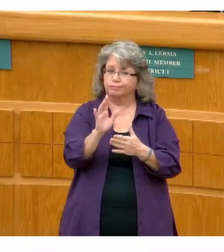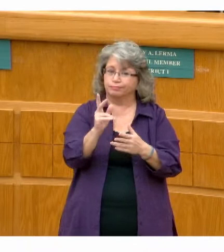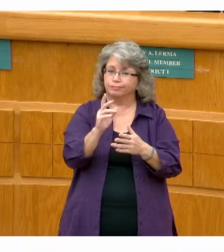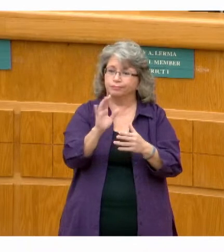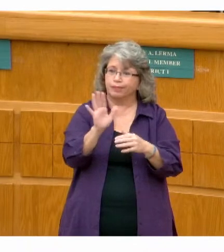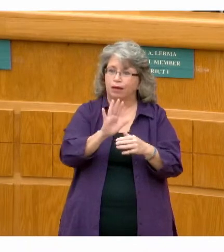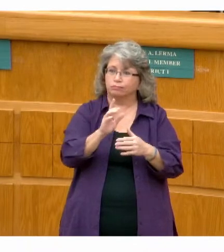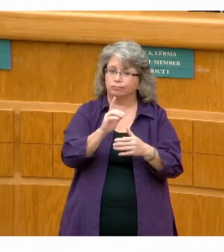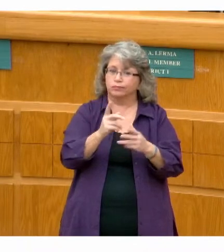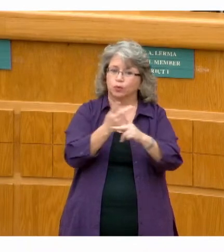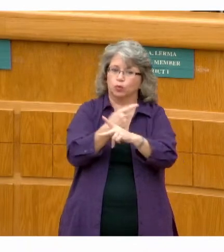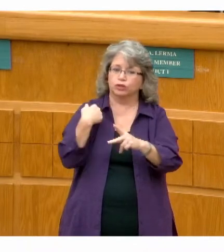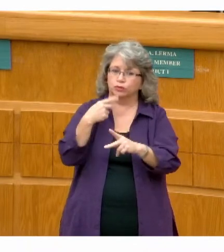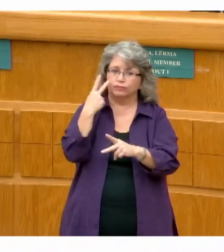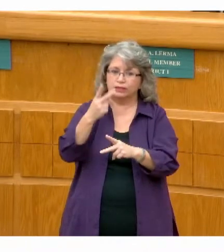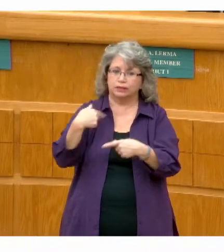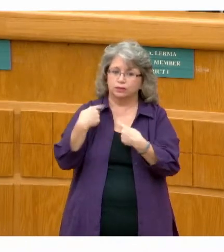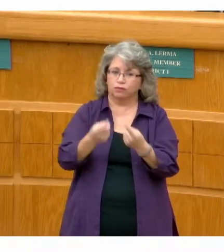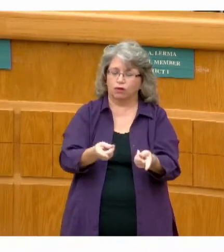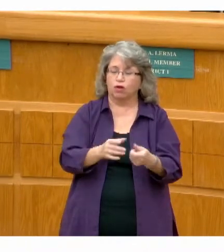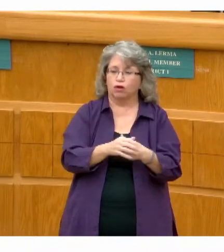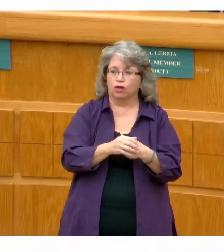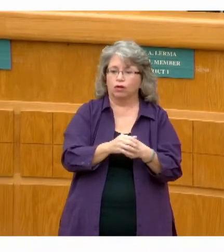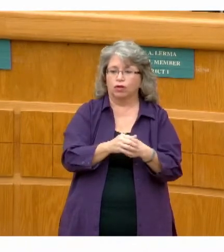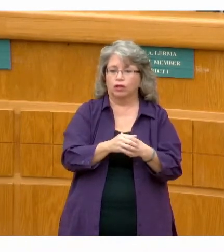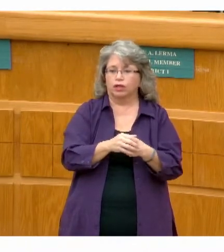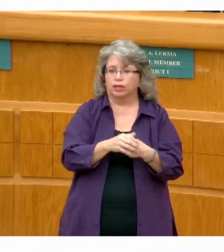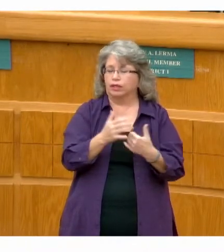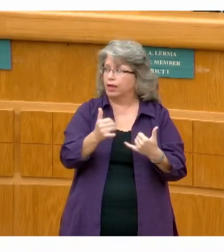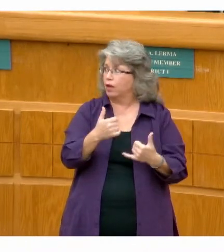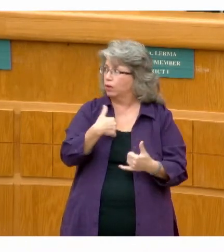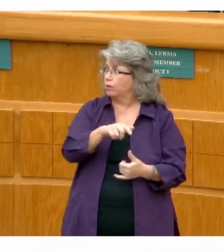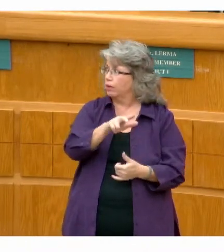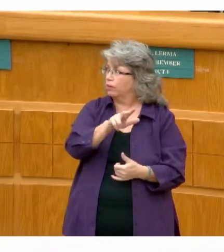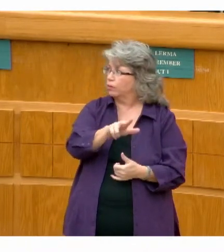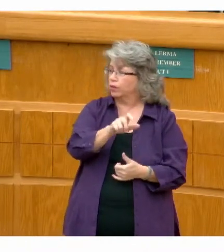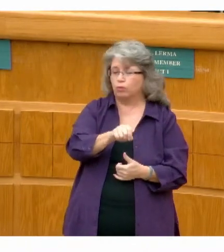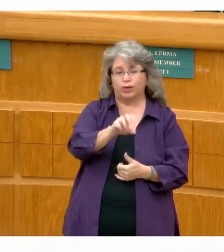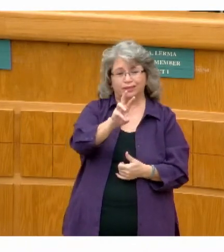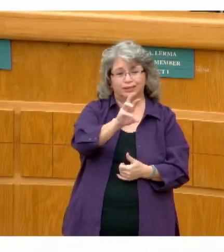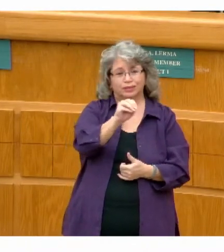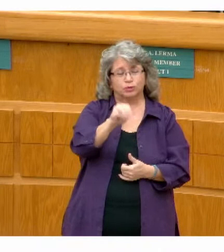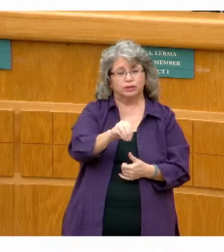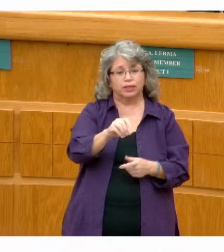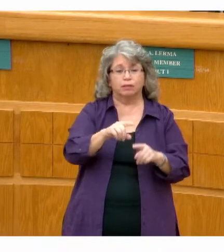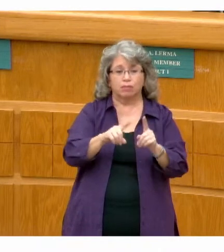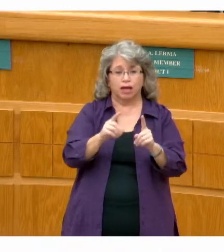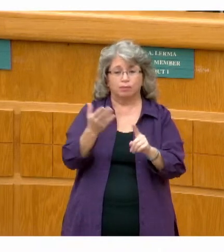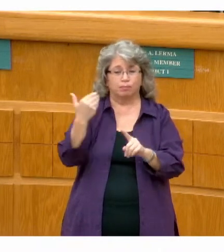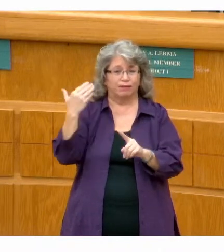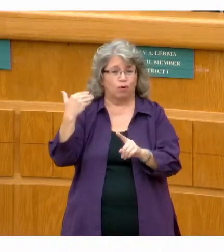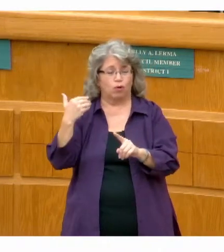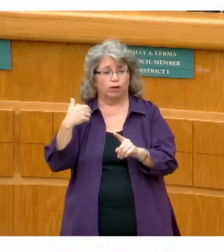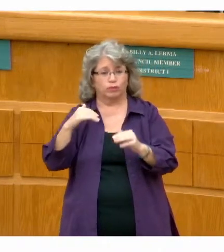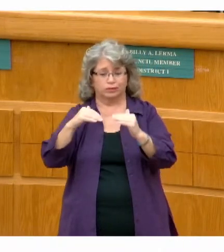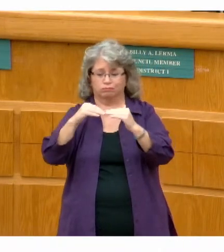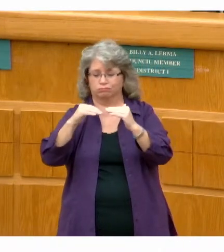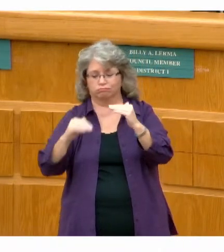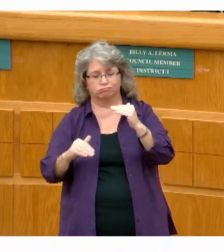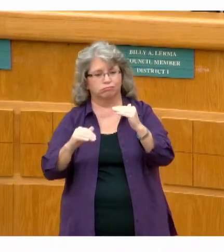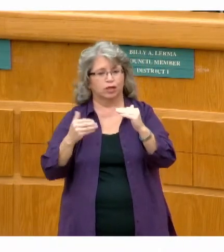now it's at 3.6%, but it's been down pretty close to 0% where all the ICU beds would have been filled.